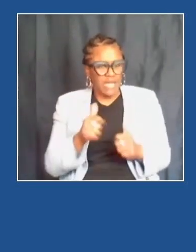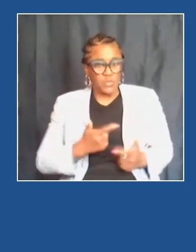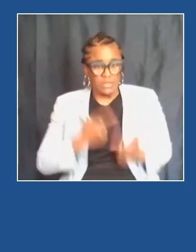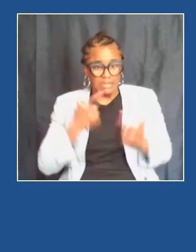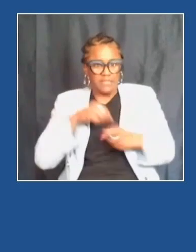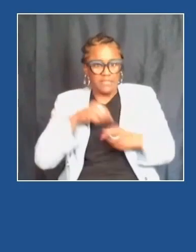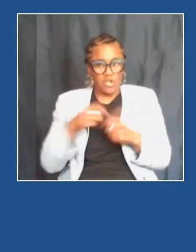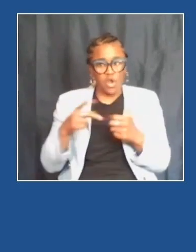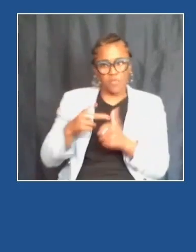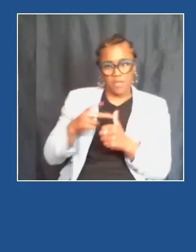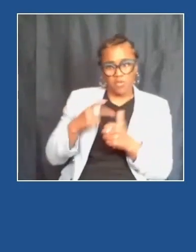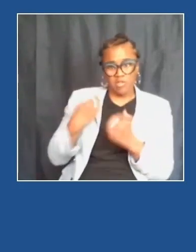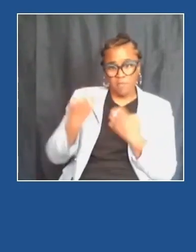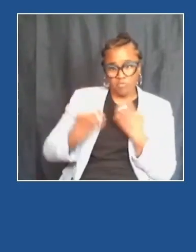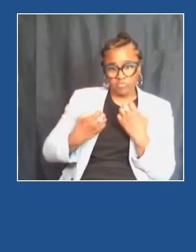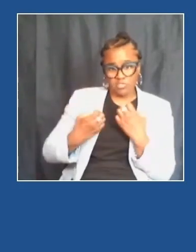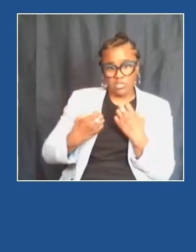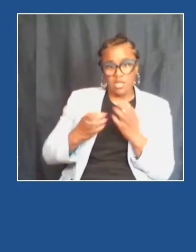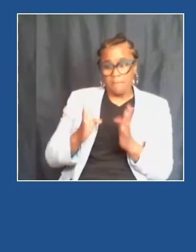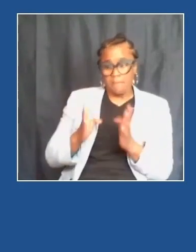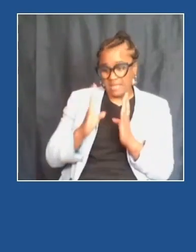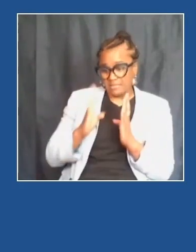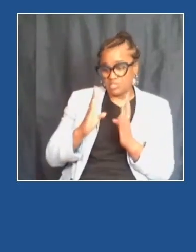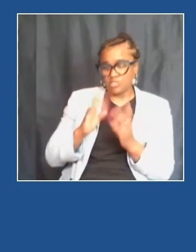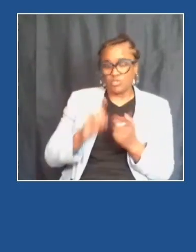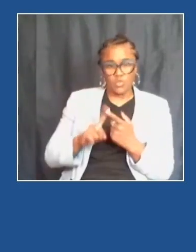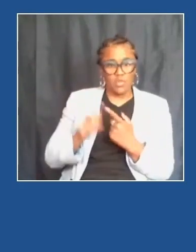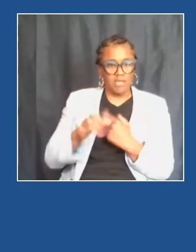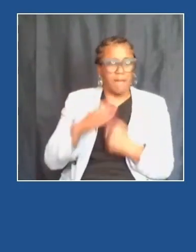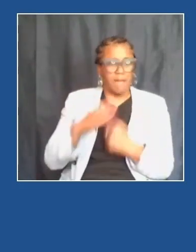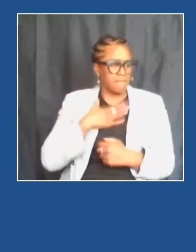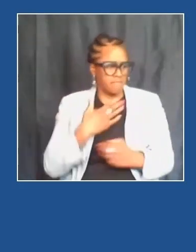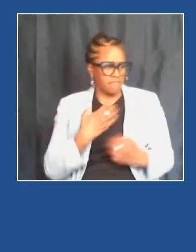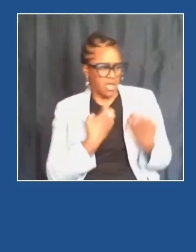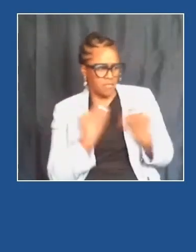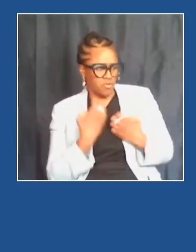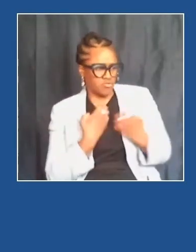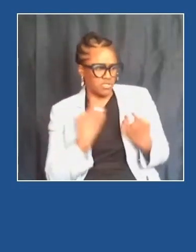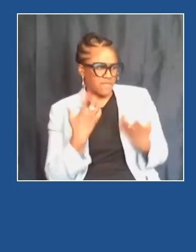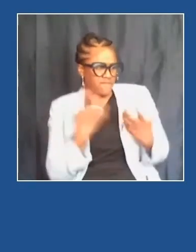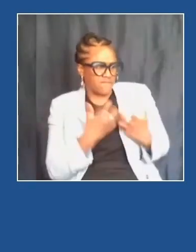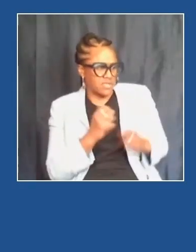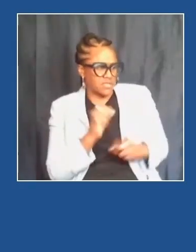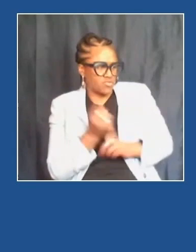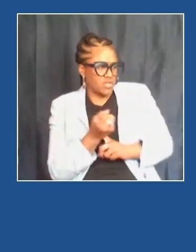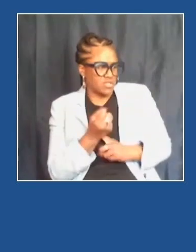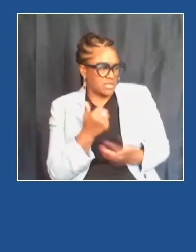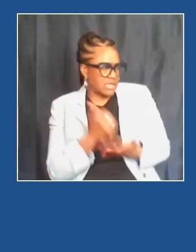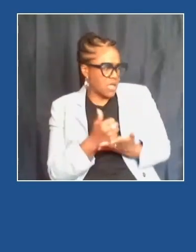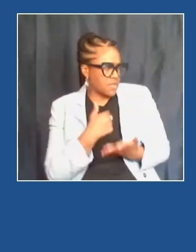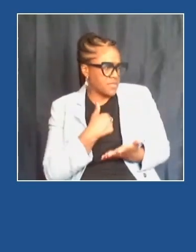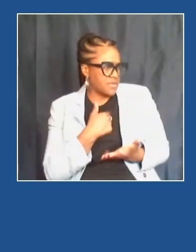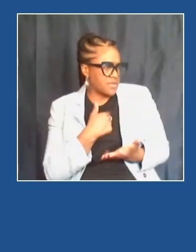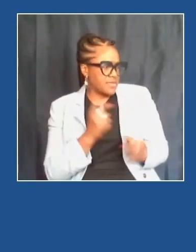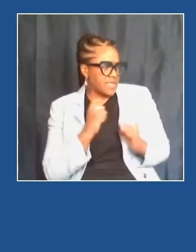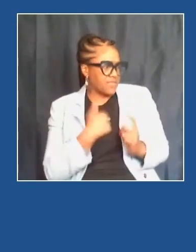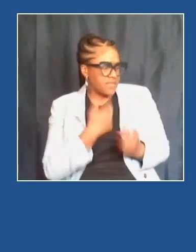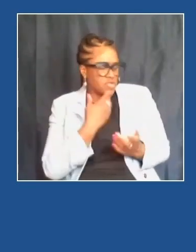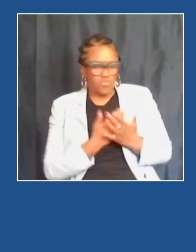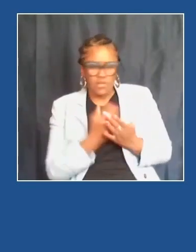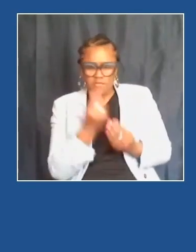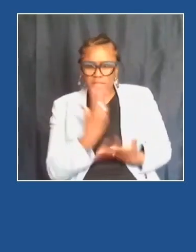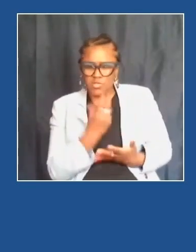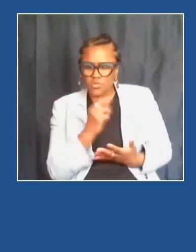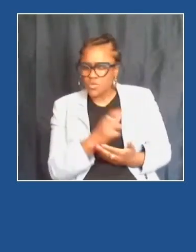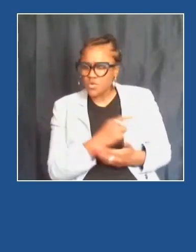primary emotions and to actually pay attention to, is my emotion, does it fit the situation? Is it helping me? Is it giving me good information? Or